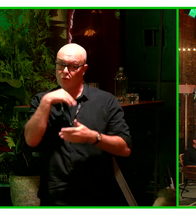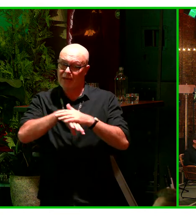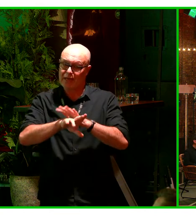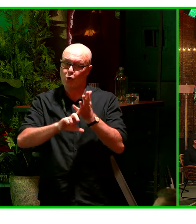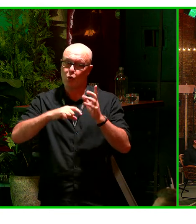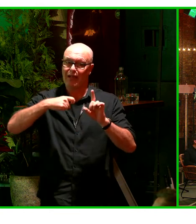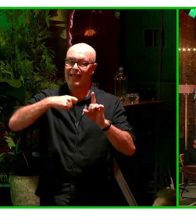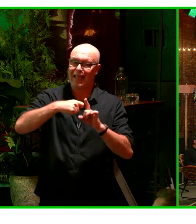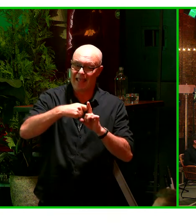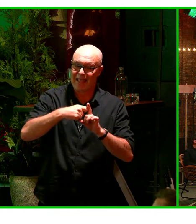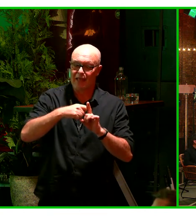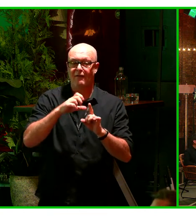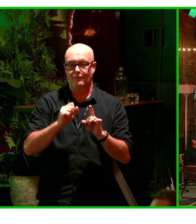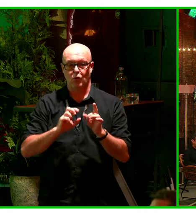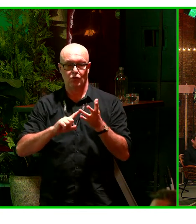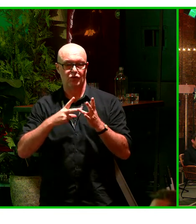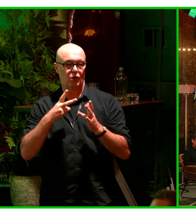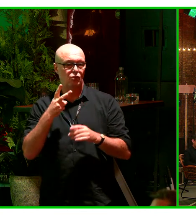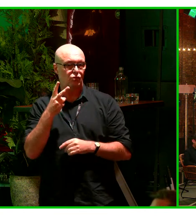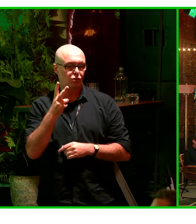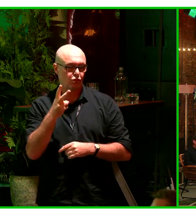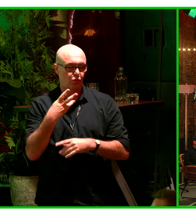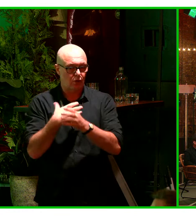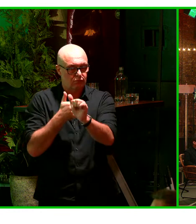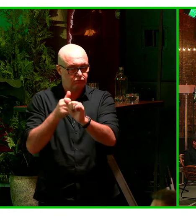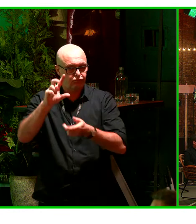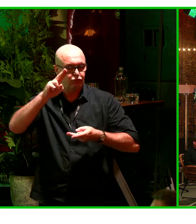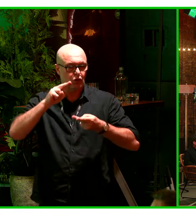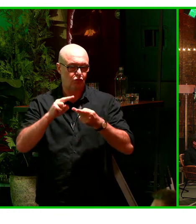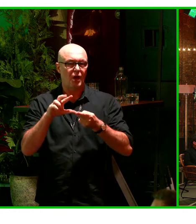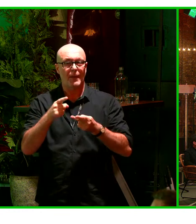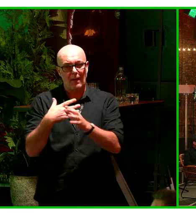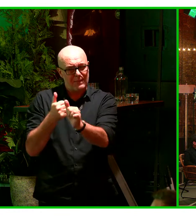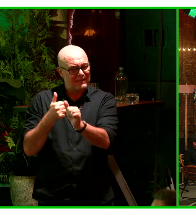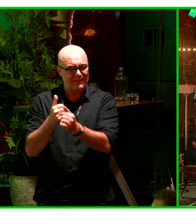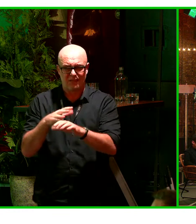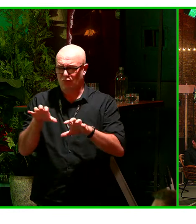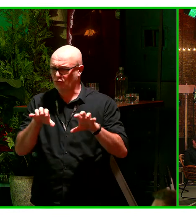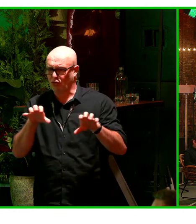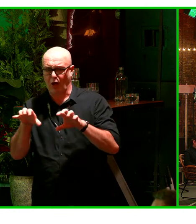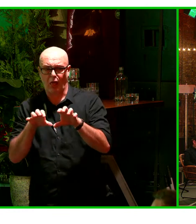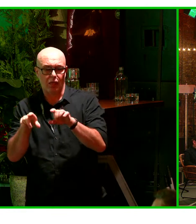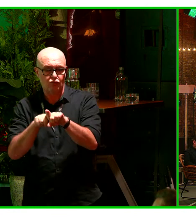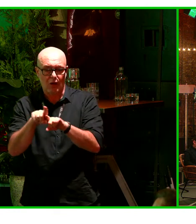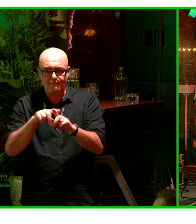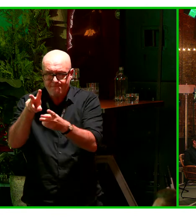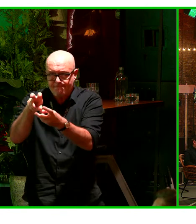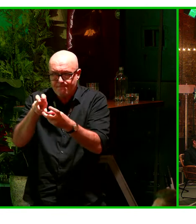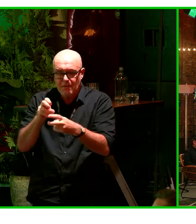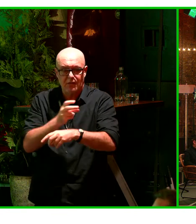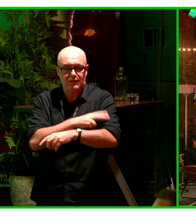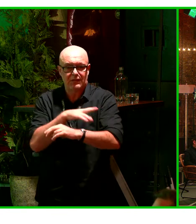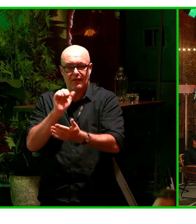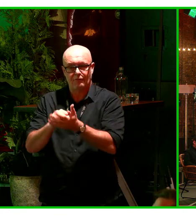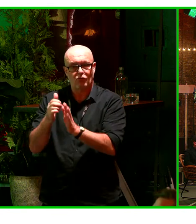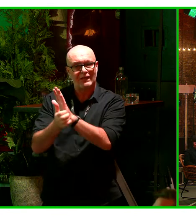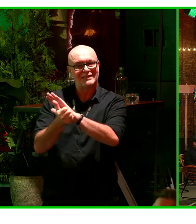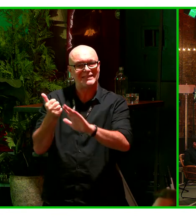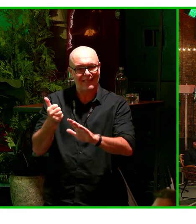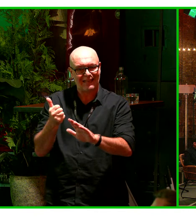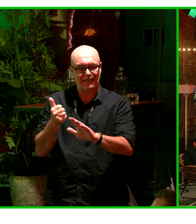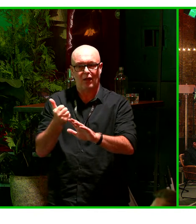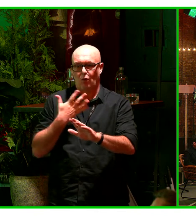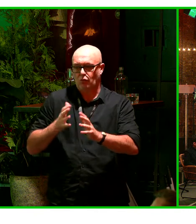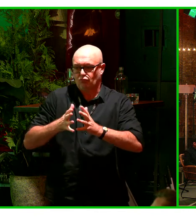roles per head. But our businesses really struggle to access a workforce with the skills necessary to realise their growth